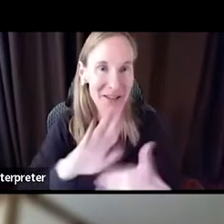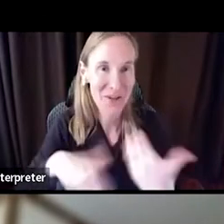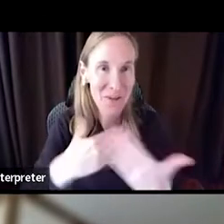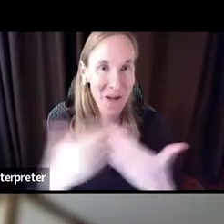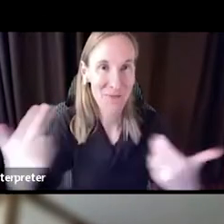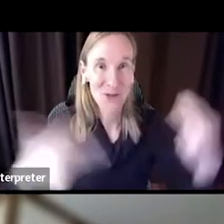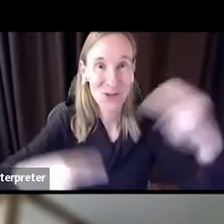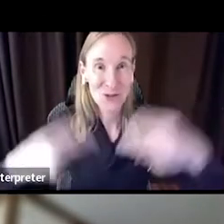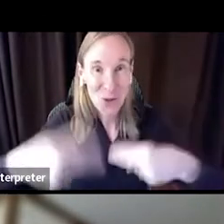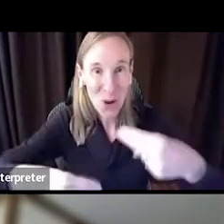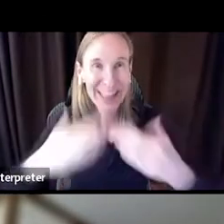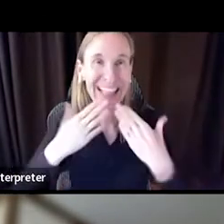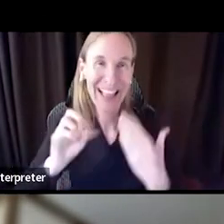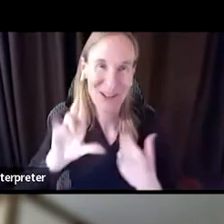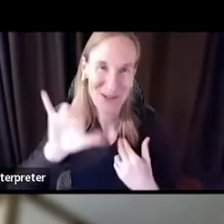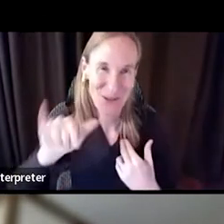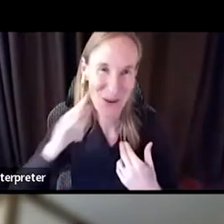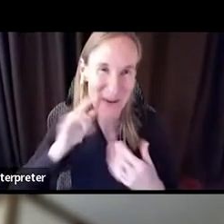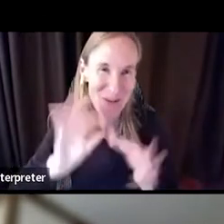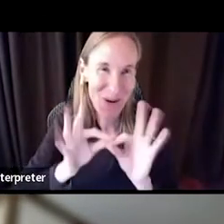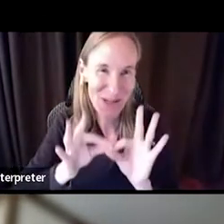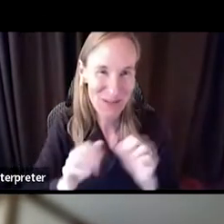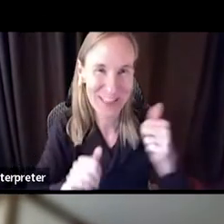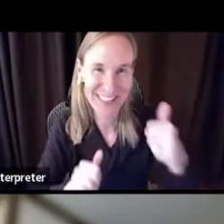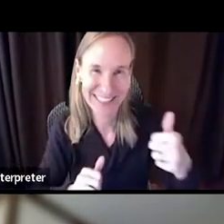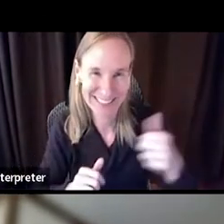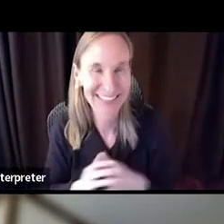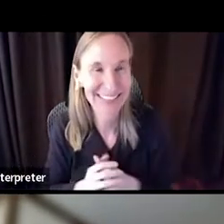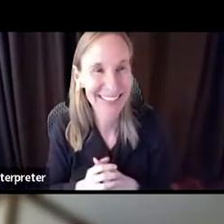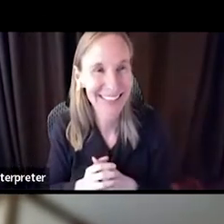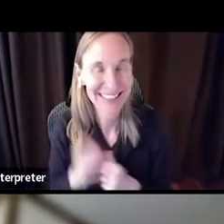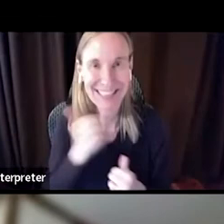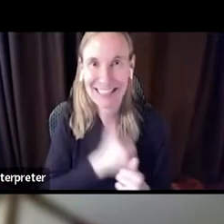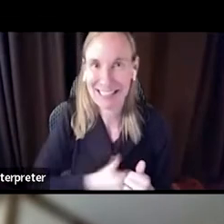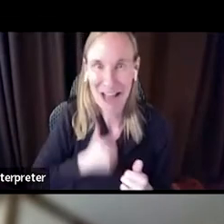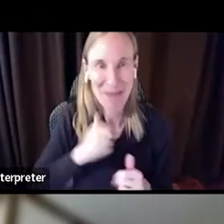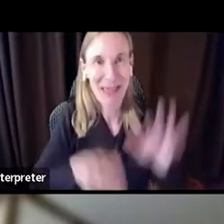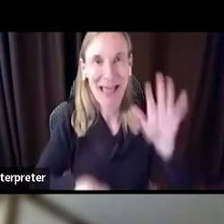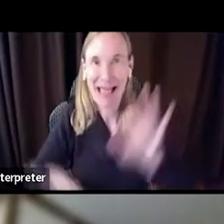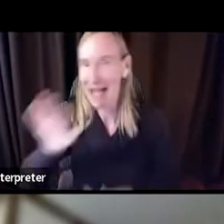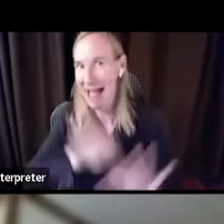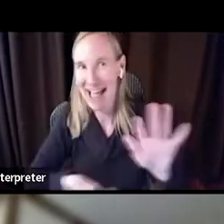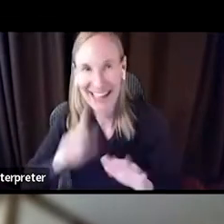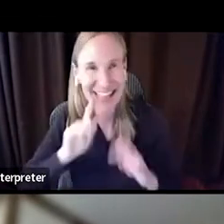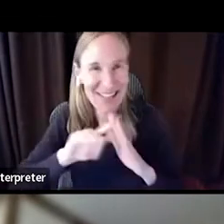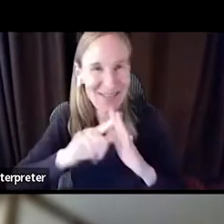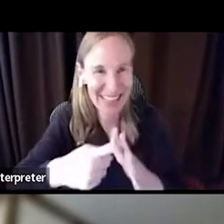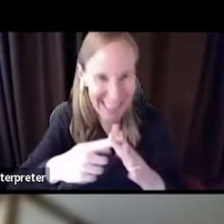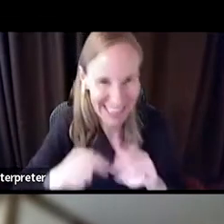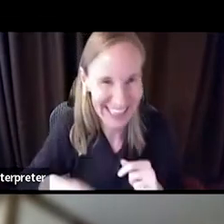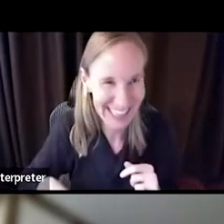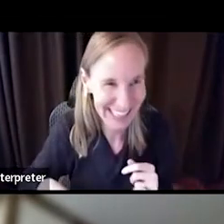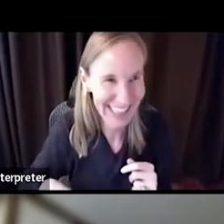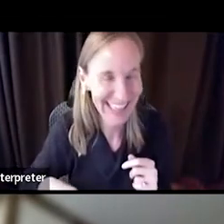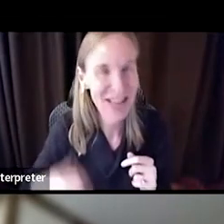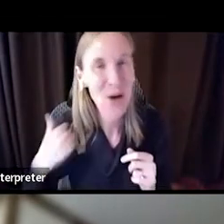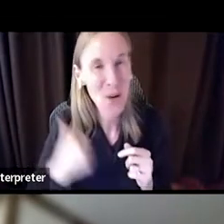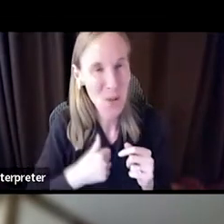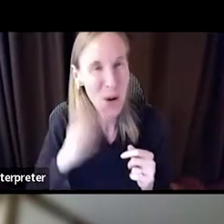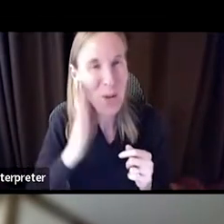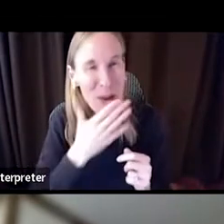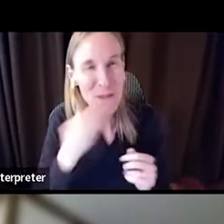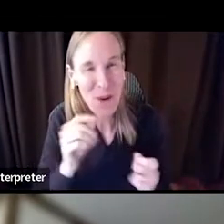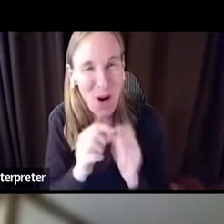of this. Thank you, Corey, for your assistance. Sorry about the bumps along the way at the beginning. We will be more